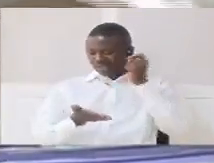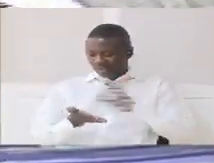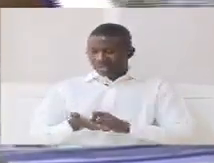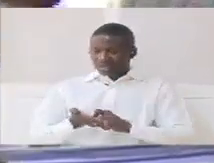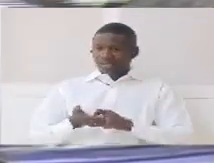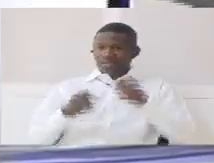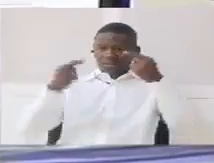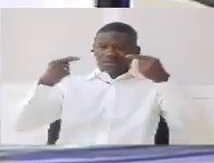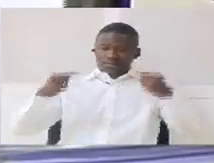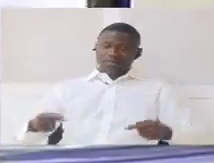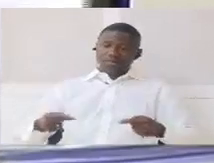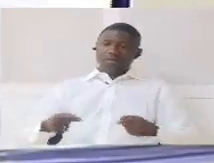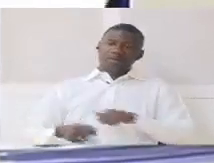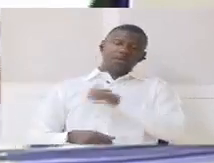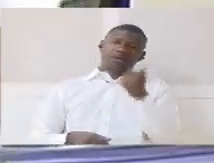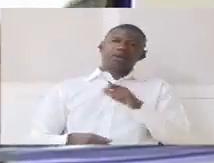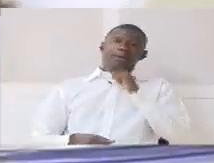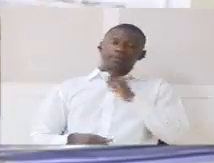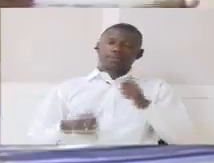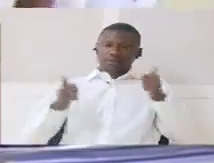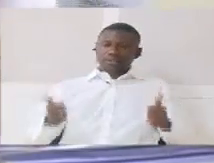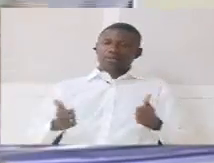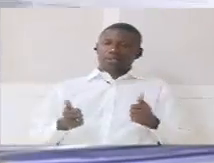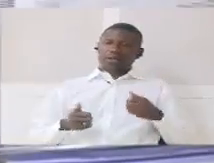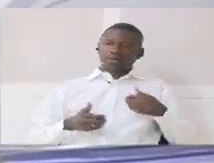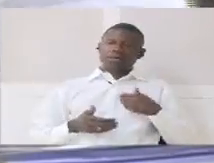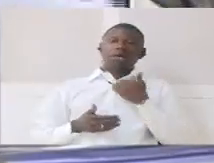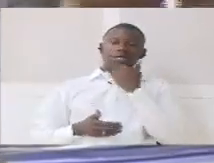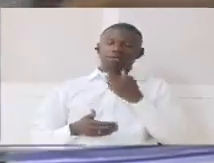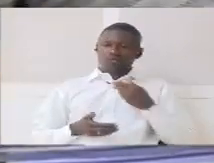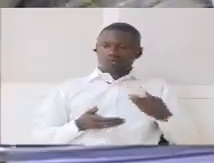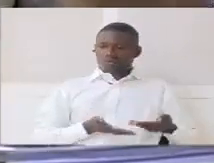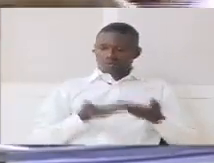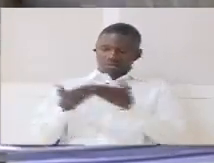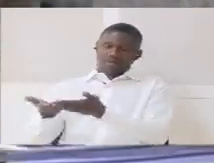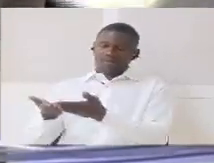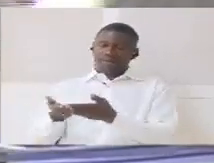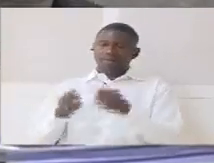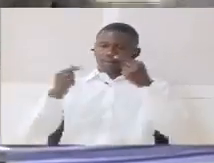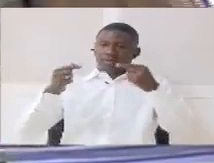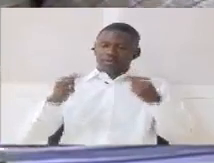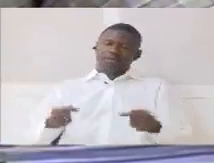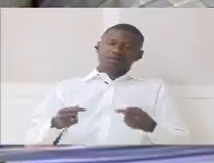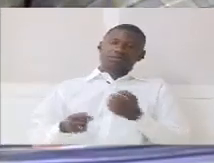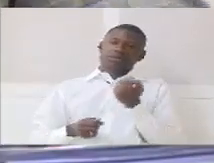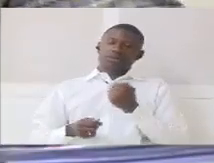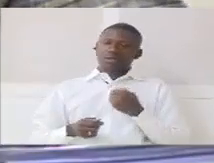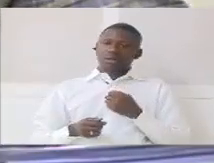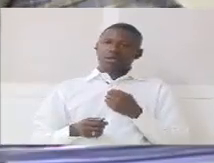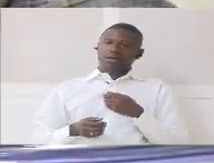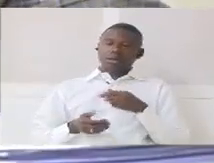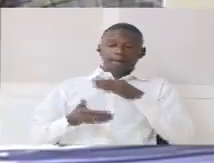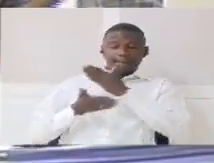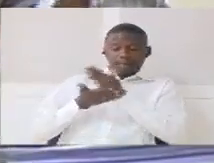And Mr. Chair, I would ask to admit this statement because there are aspects of this statement I would not wish to